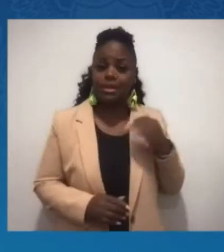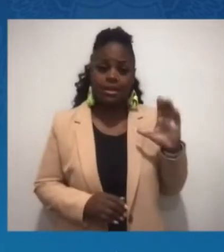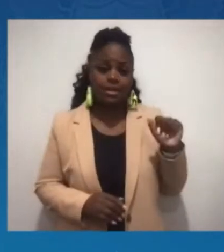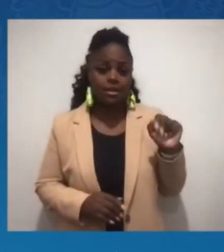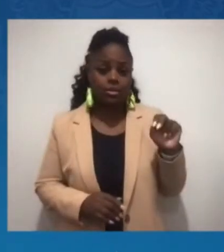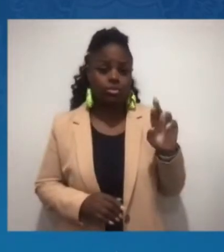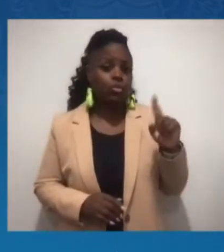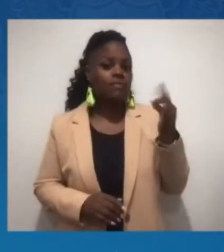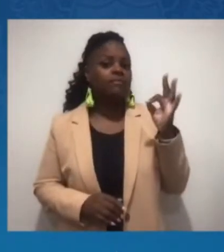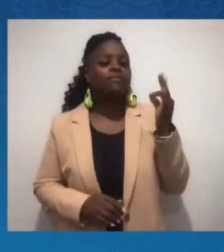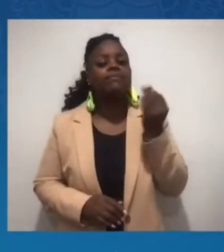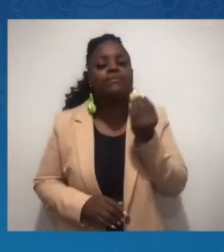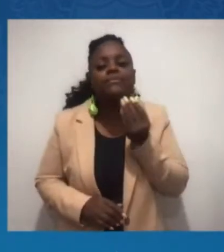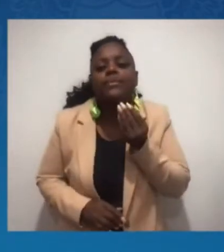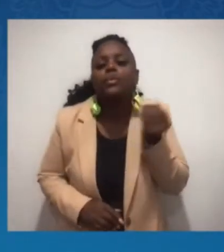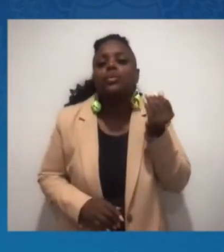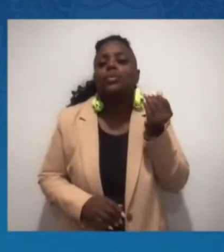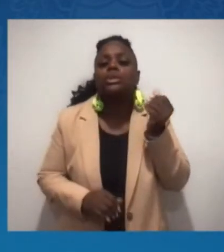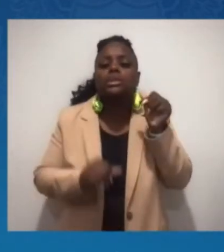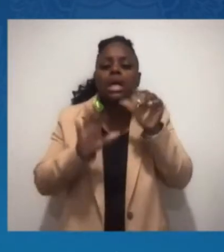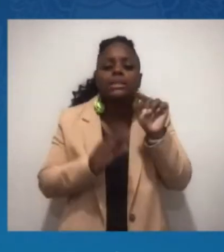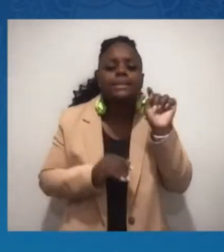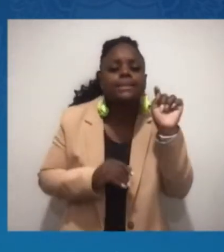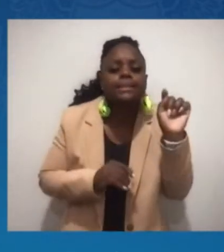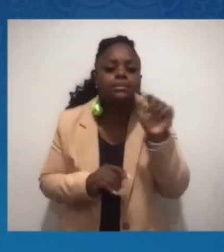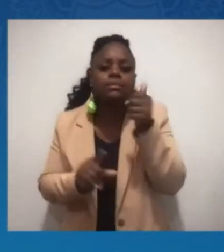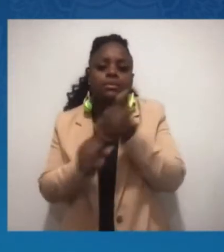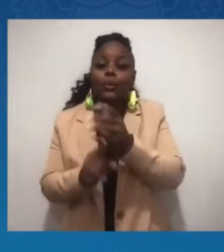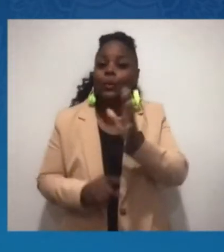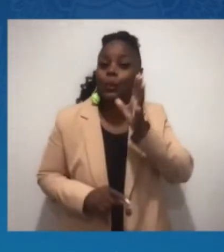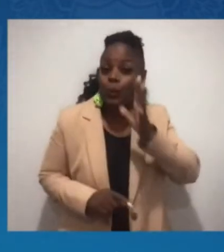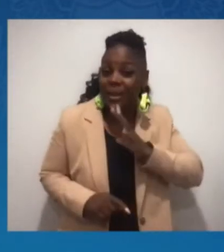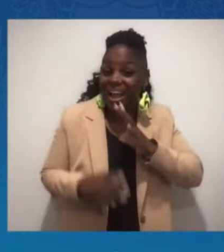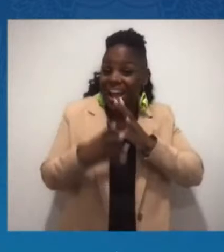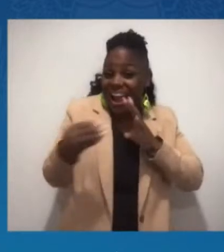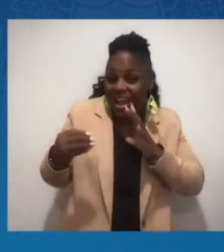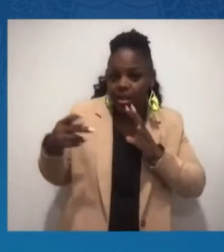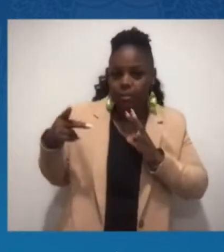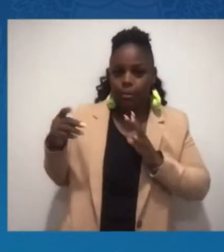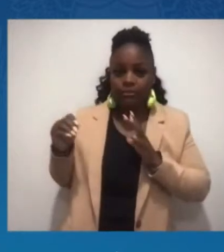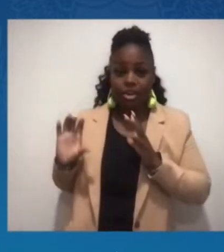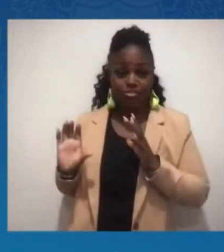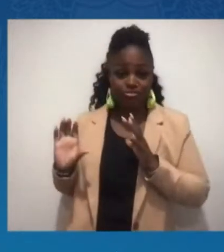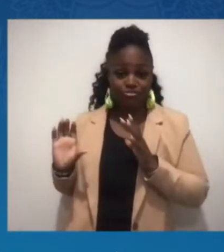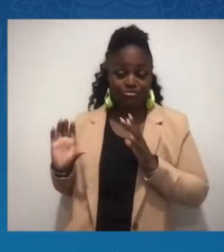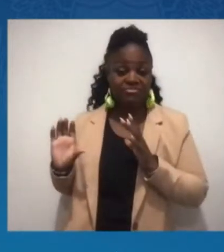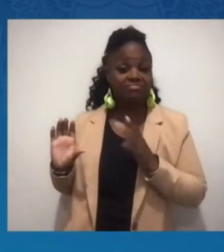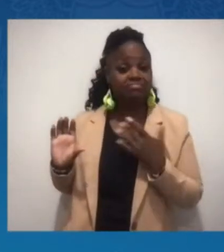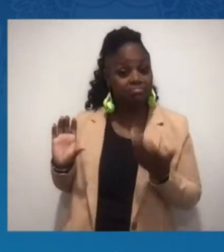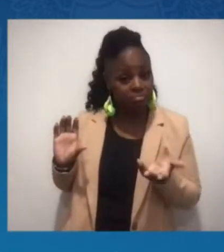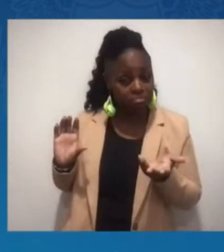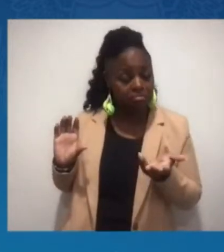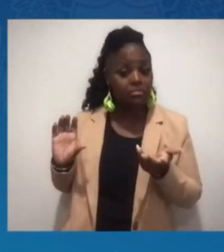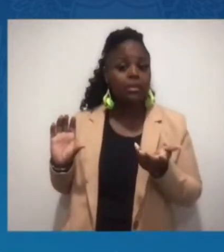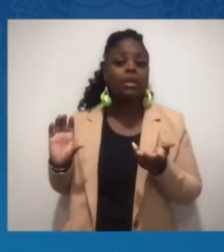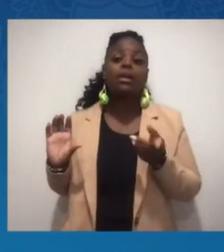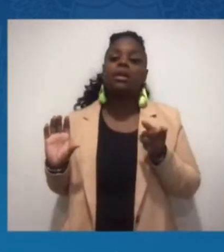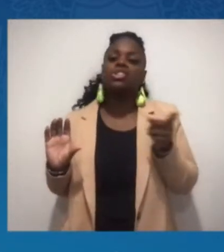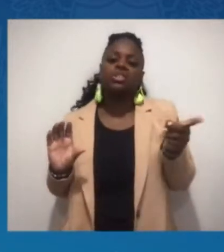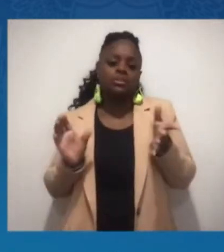scientists who was a woman and a person of color. And she was passionate about her two